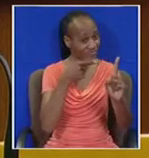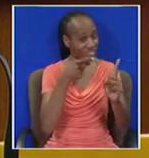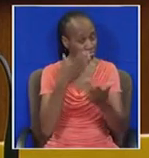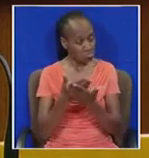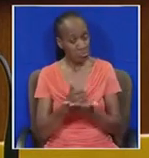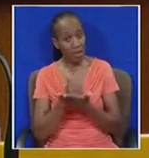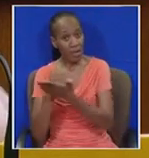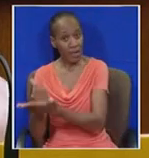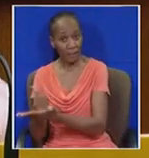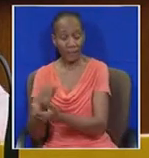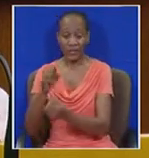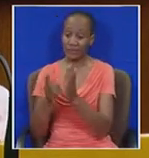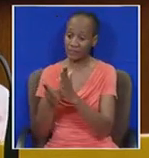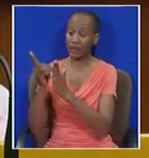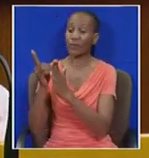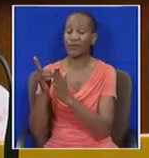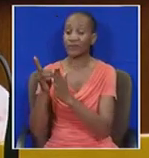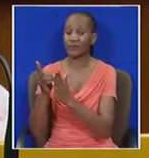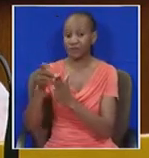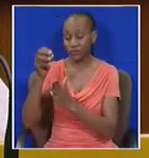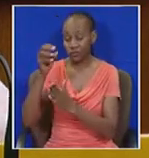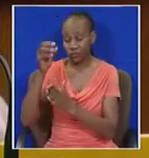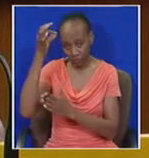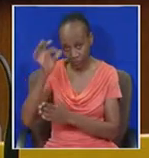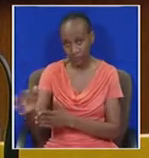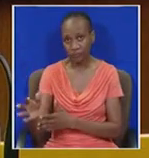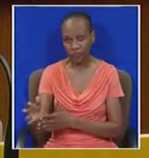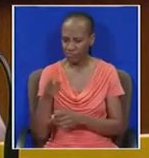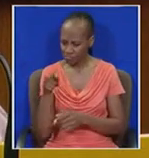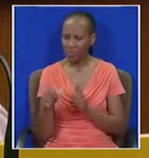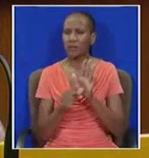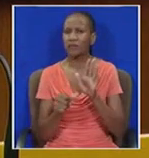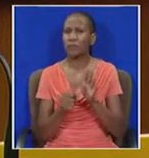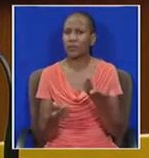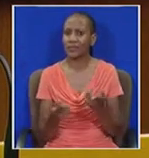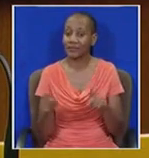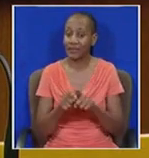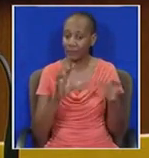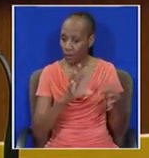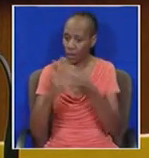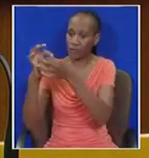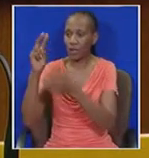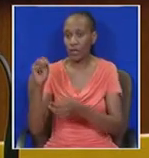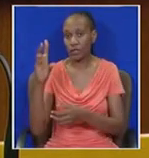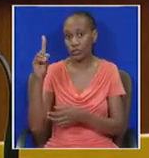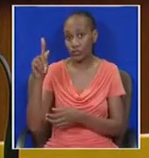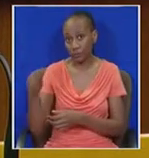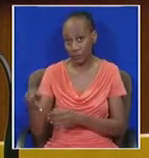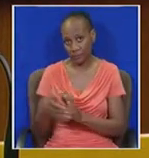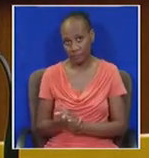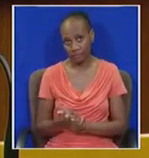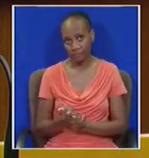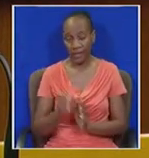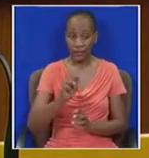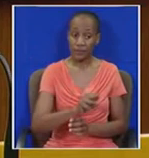social mobilization is critical, as reflected in the NDP. The reconstruction of